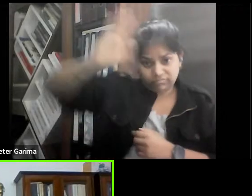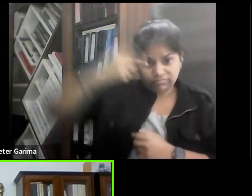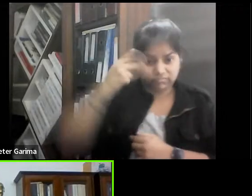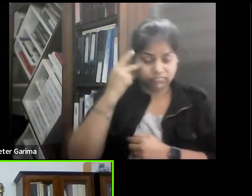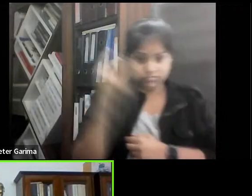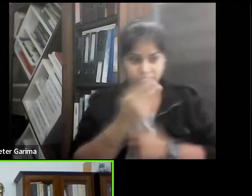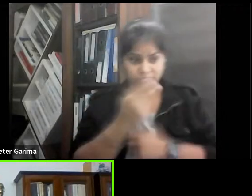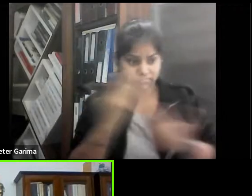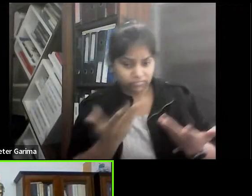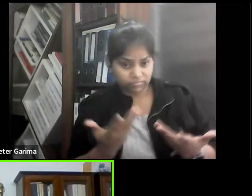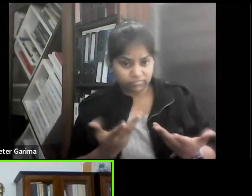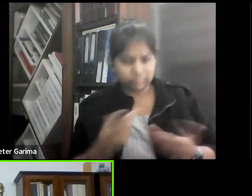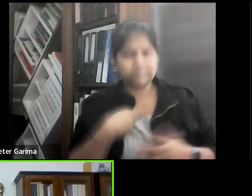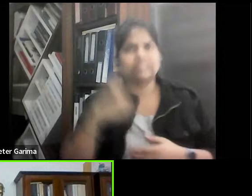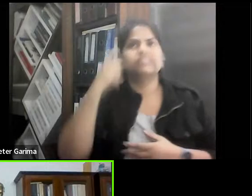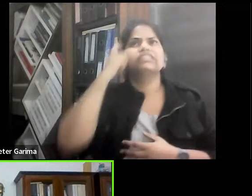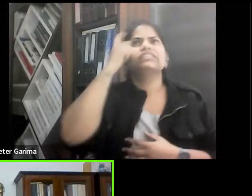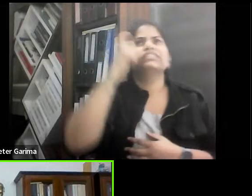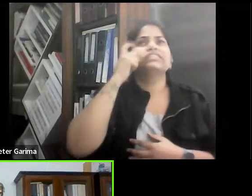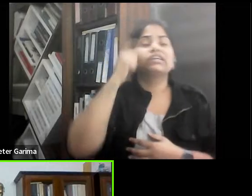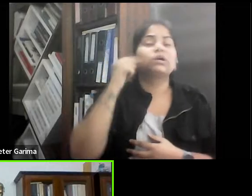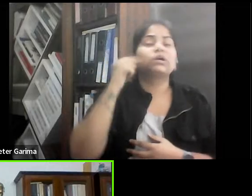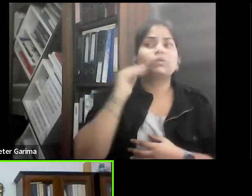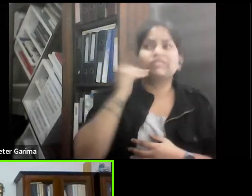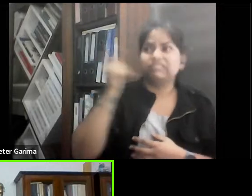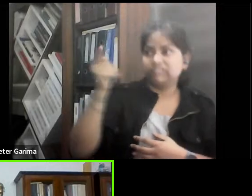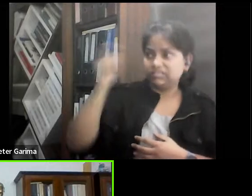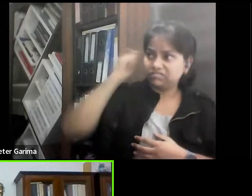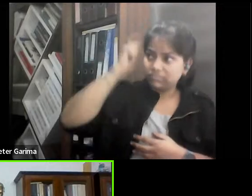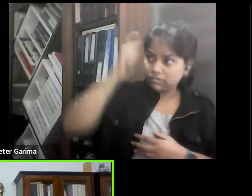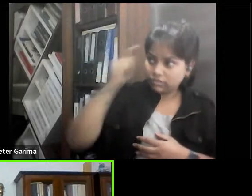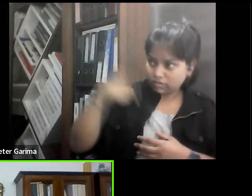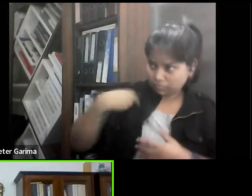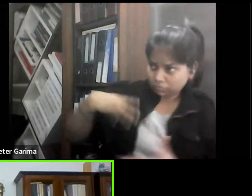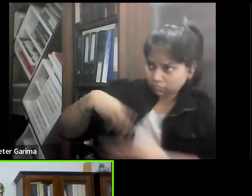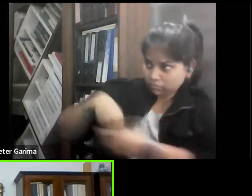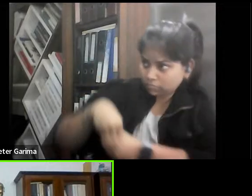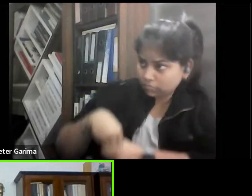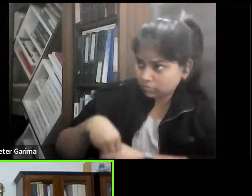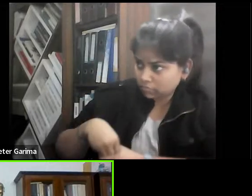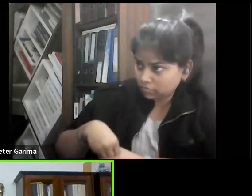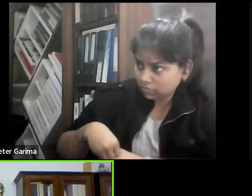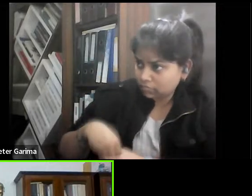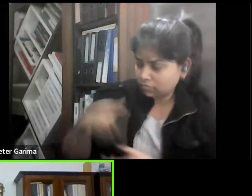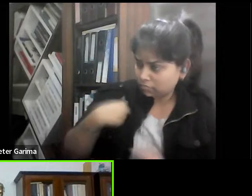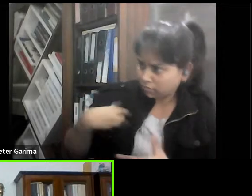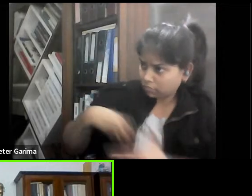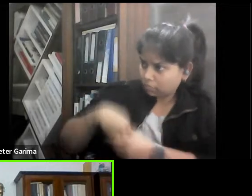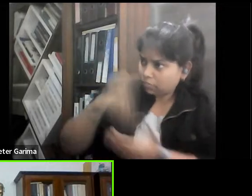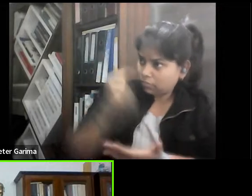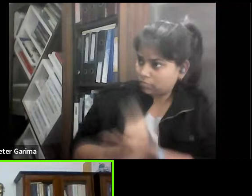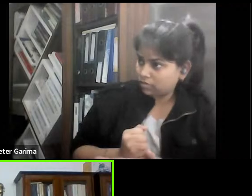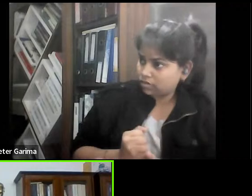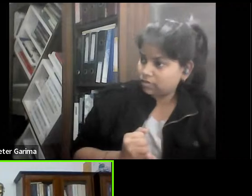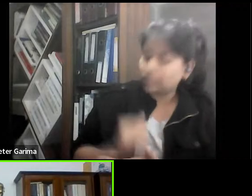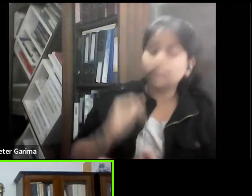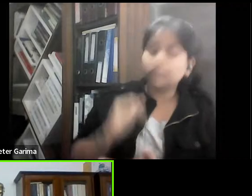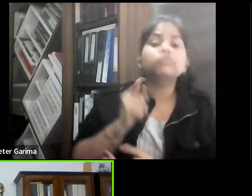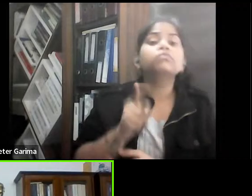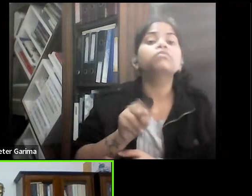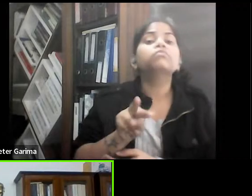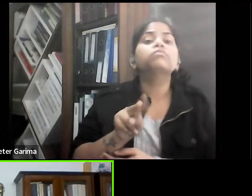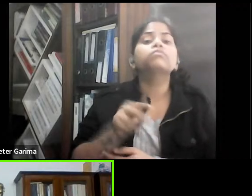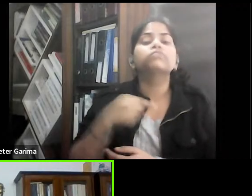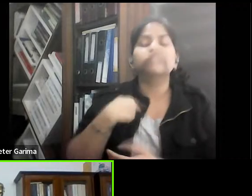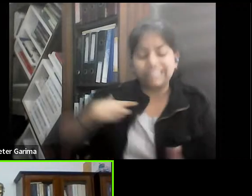about, that it's not when they think we need to be included, we should be included, but the inclusion should happen